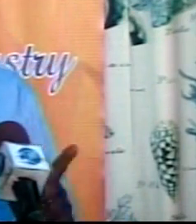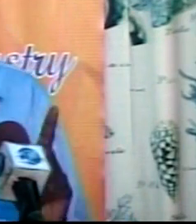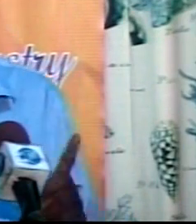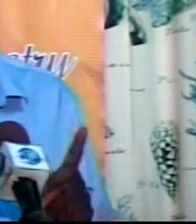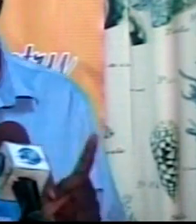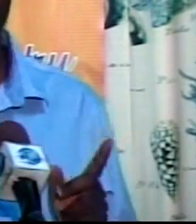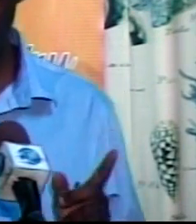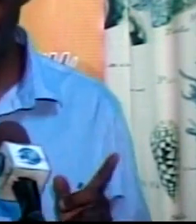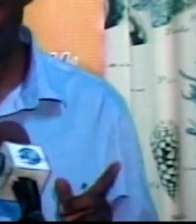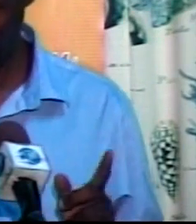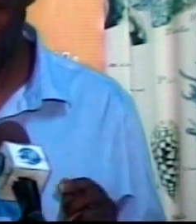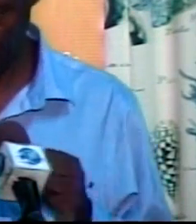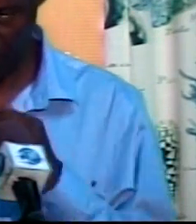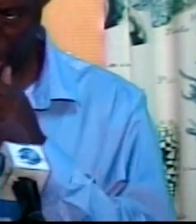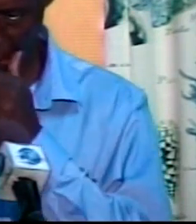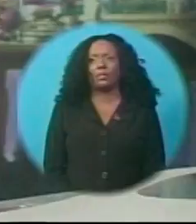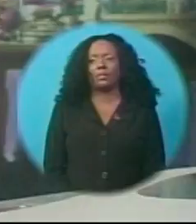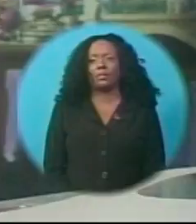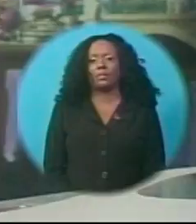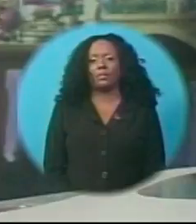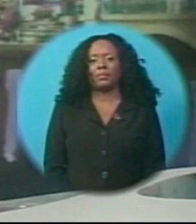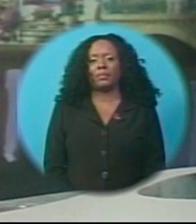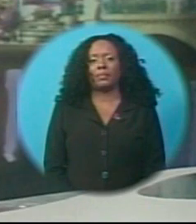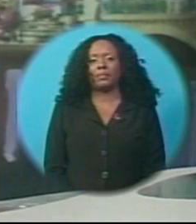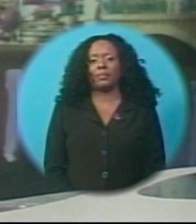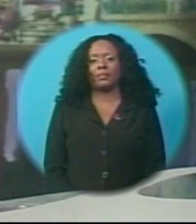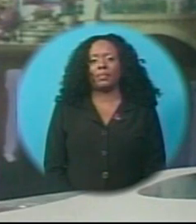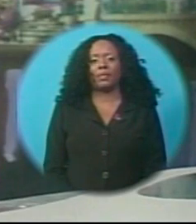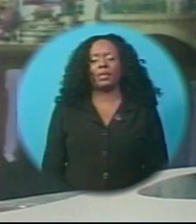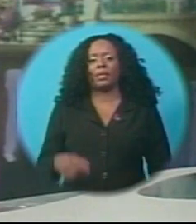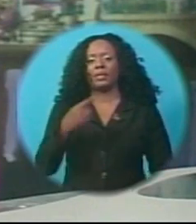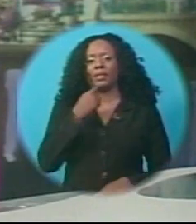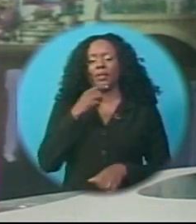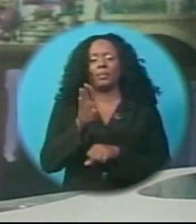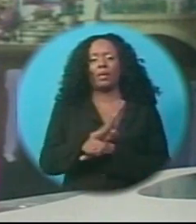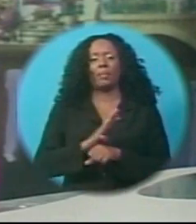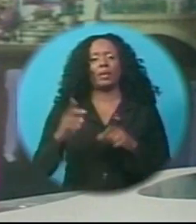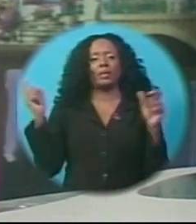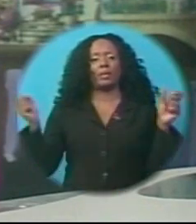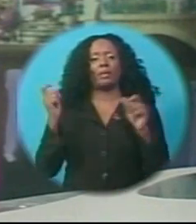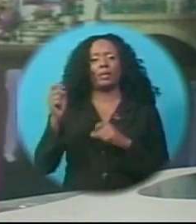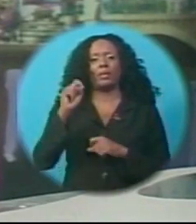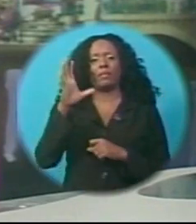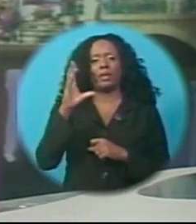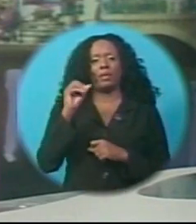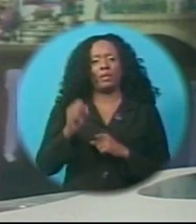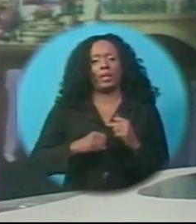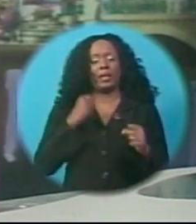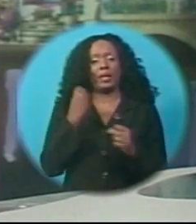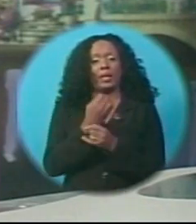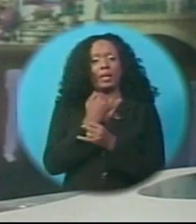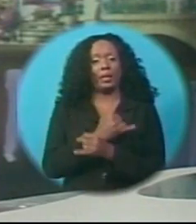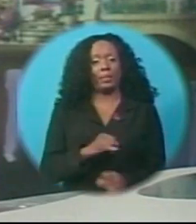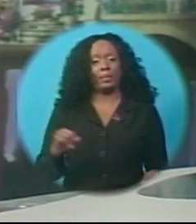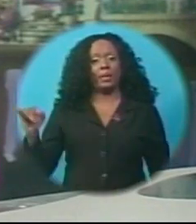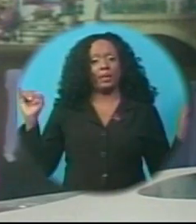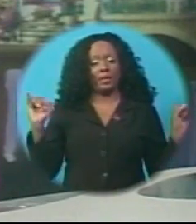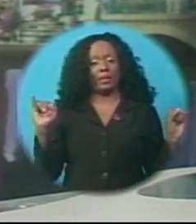extent narcotics and substance abuse, creating disrespect for law and order in our communities? What are we going to